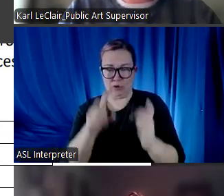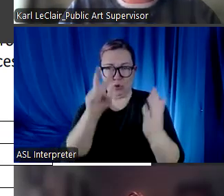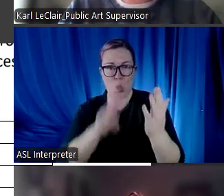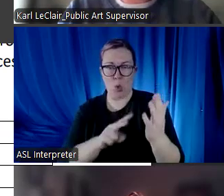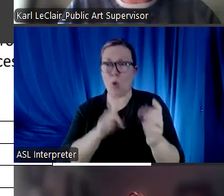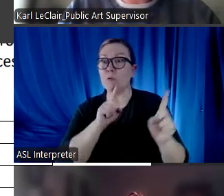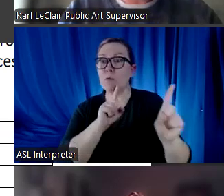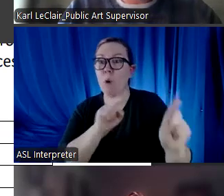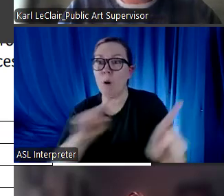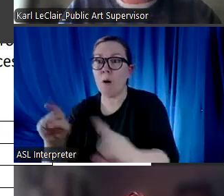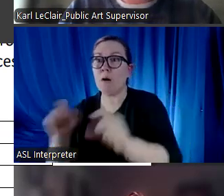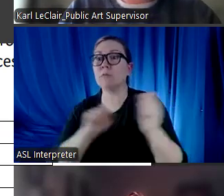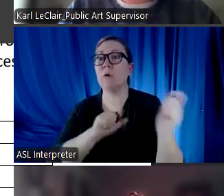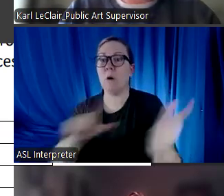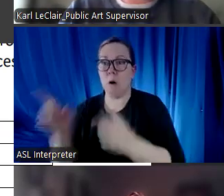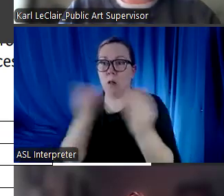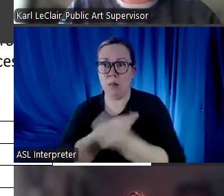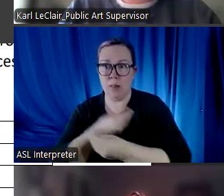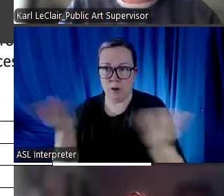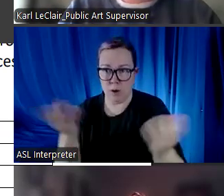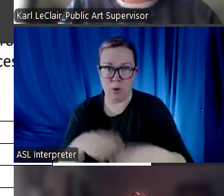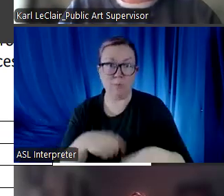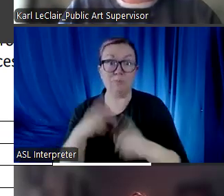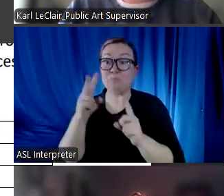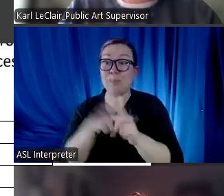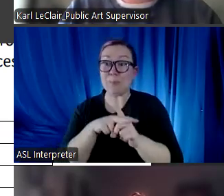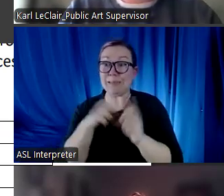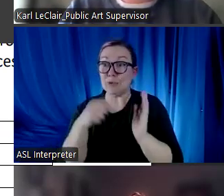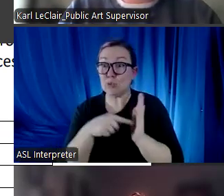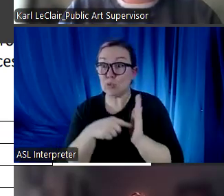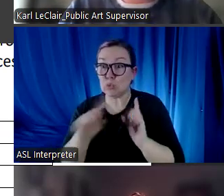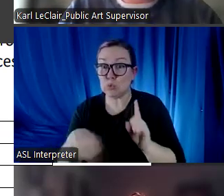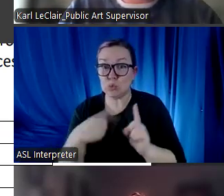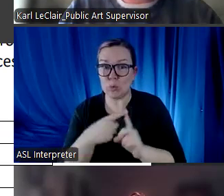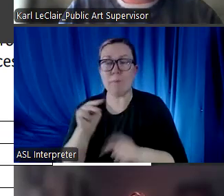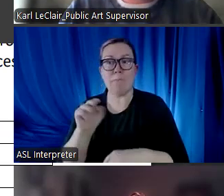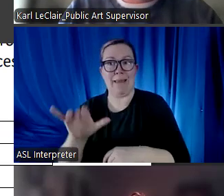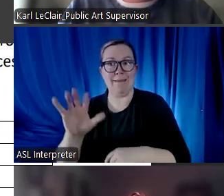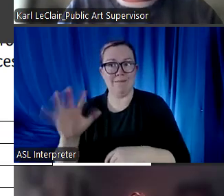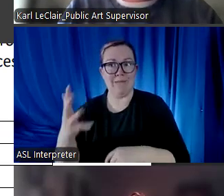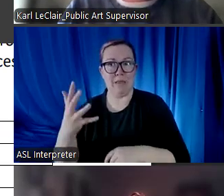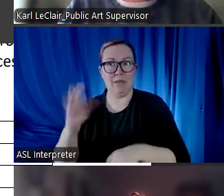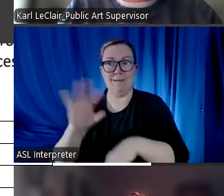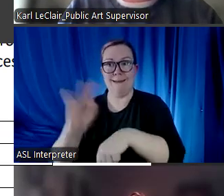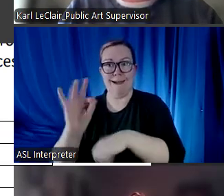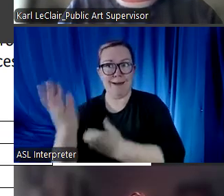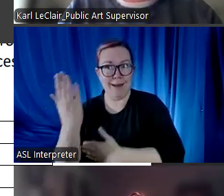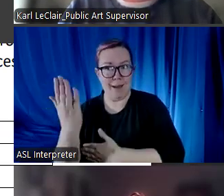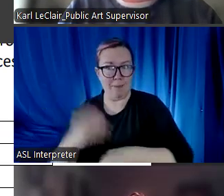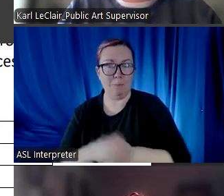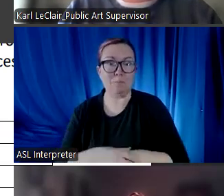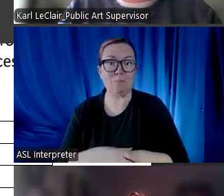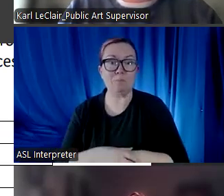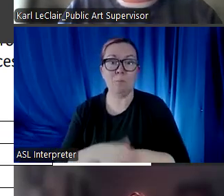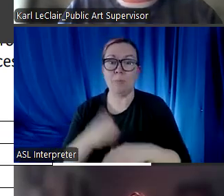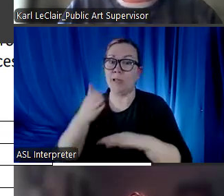everyone. And the application deadline, again, there, May 5th at 9 a.m. And then quickly after that, we'll